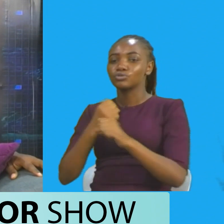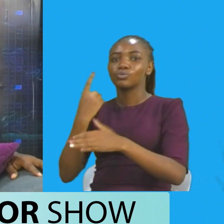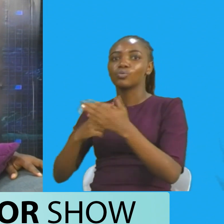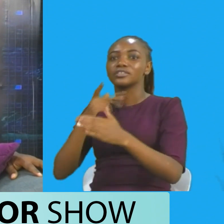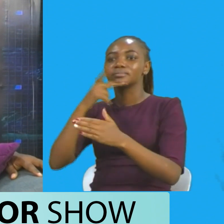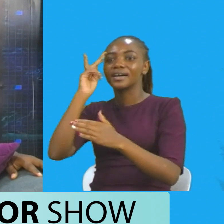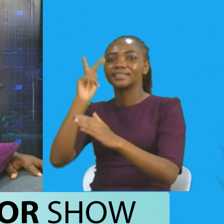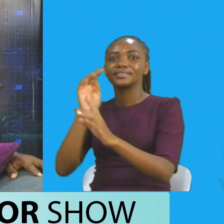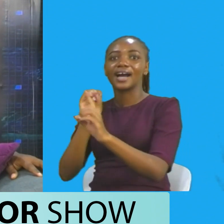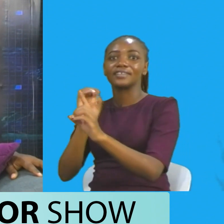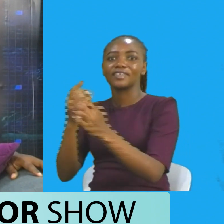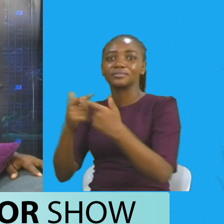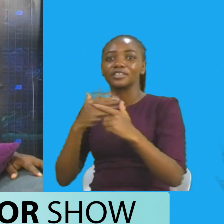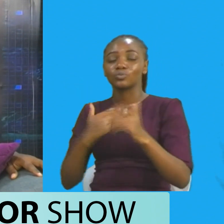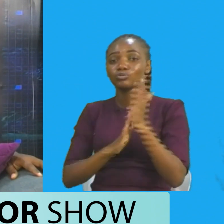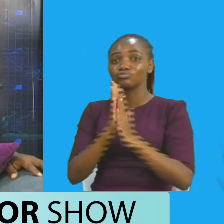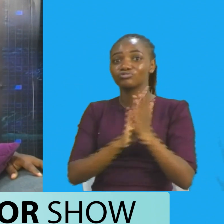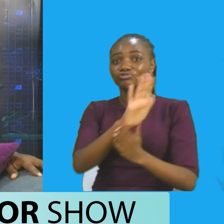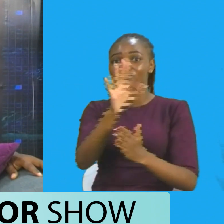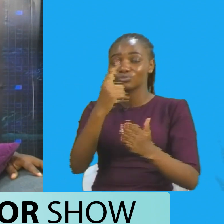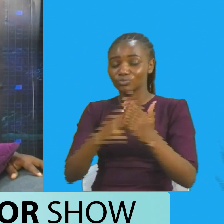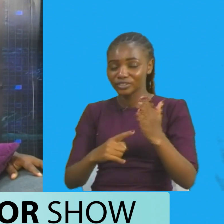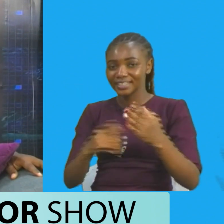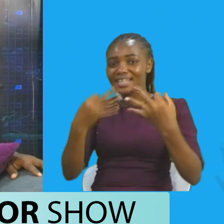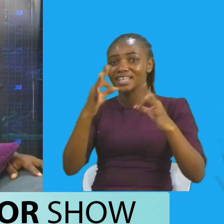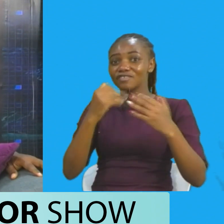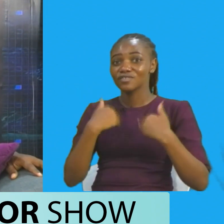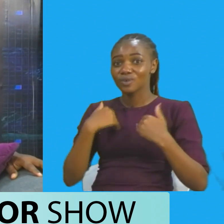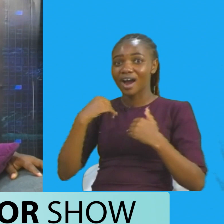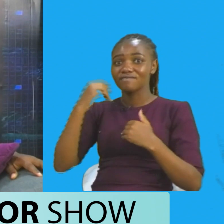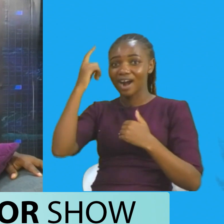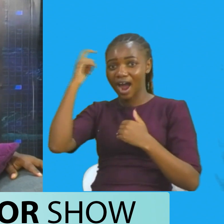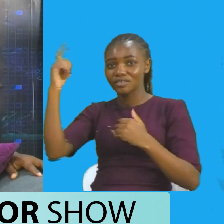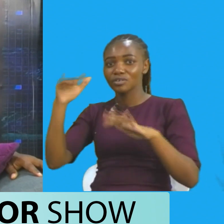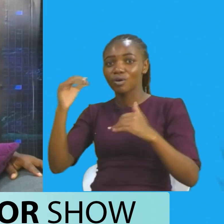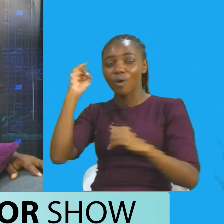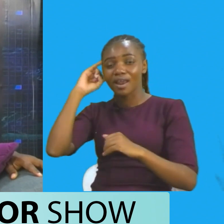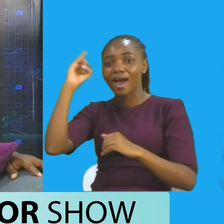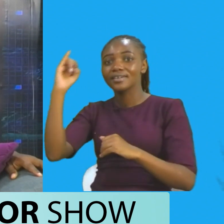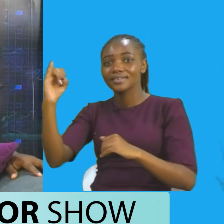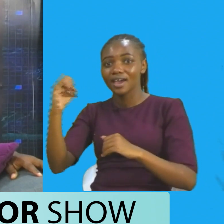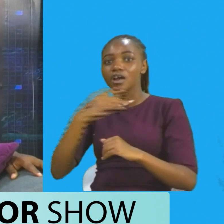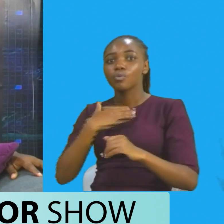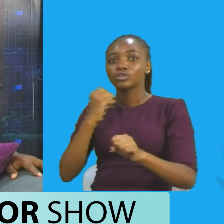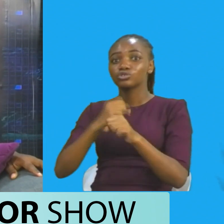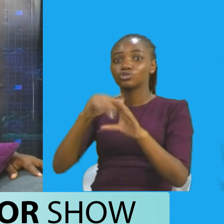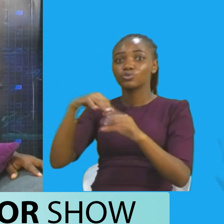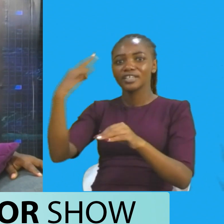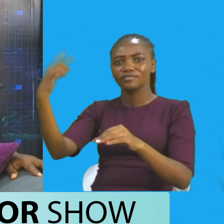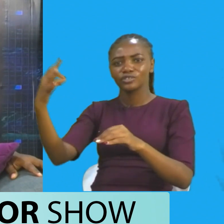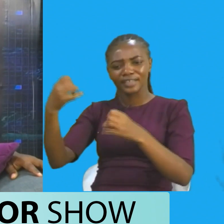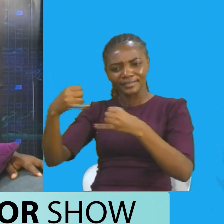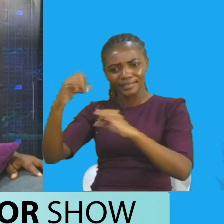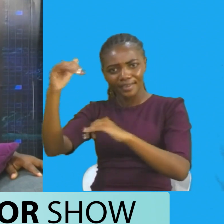encourage people, if you have a dream of something and you have an idea of what you would like to do in future, chase that